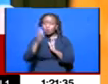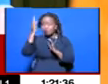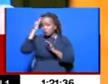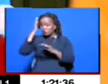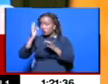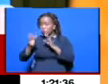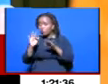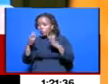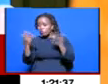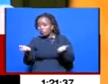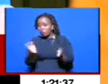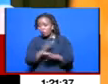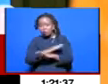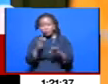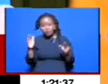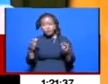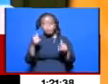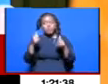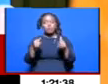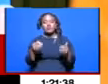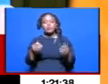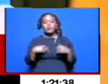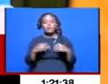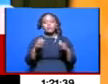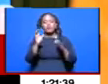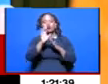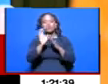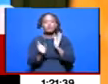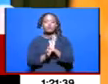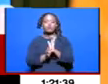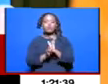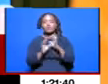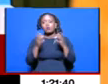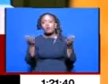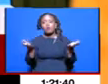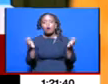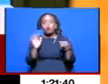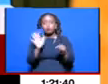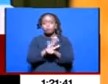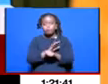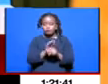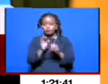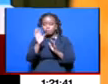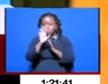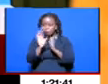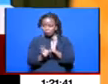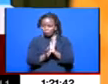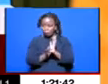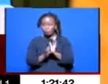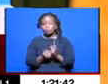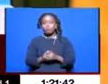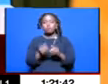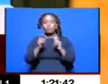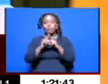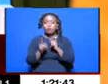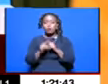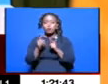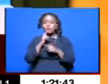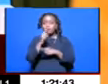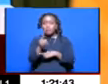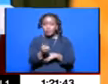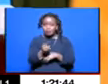reads, construing the Constitution, or construing this Constitution. And instructively,